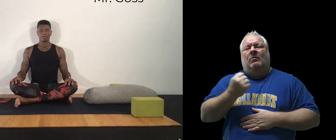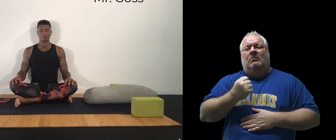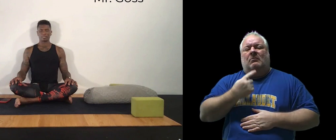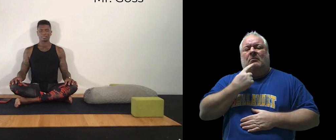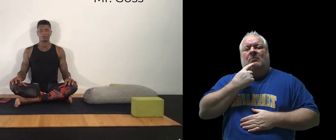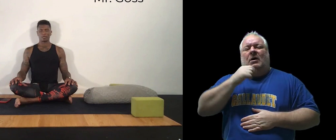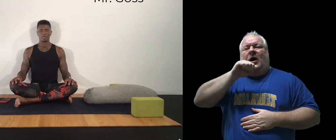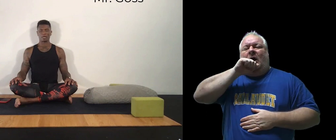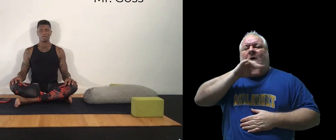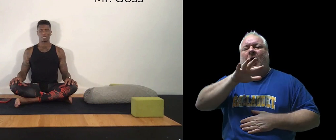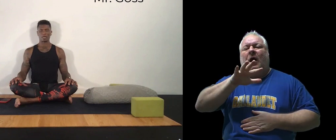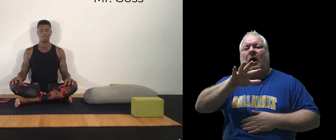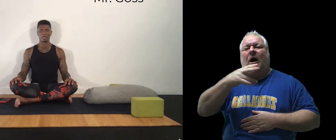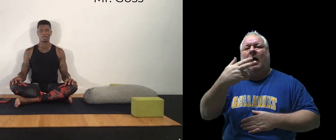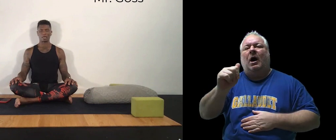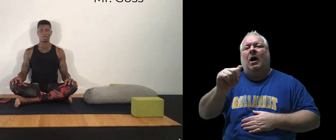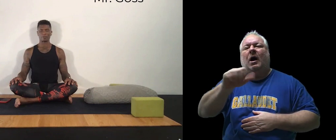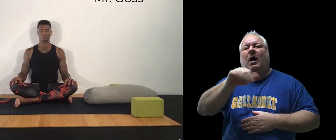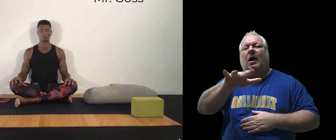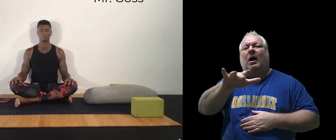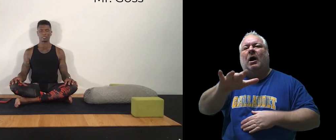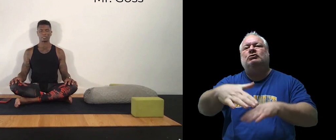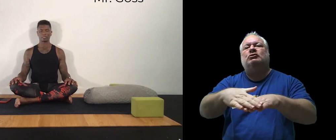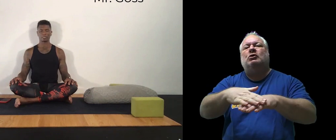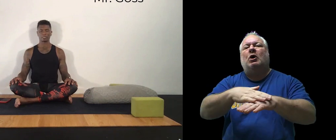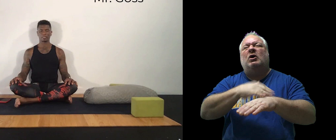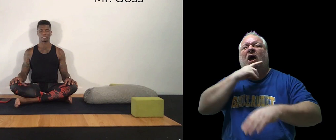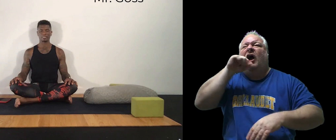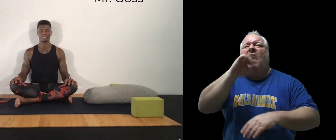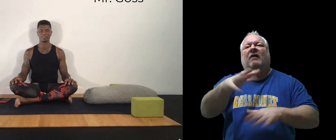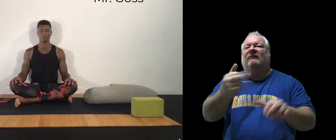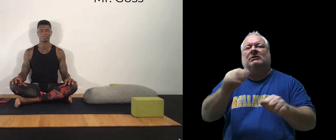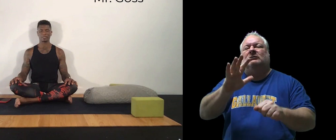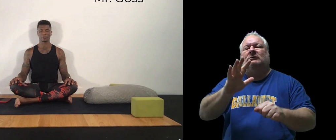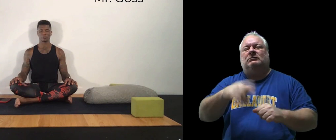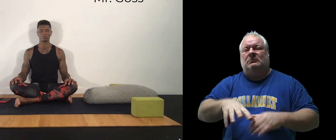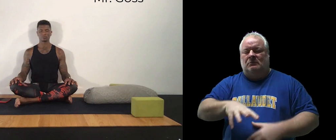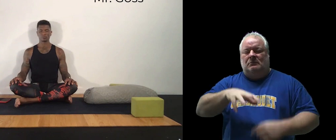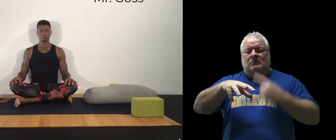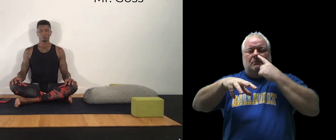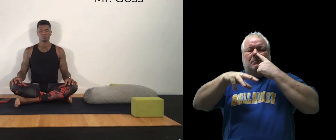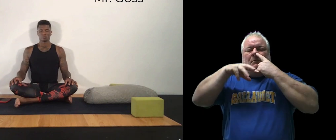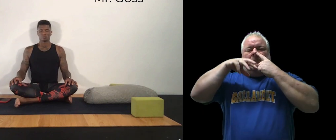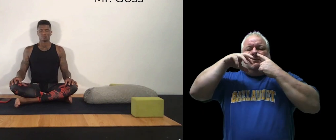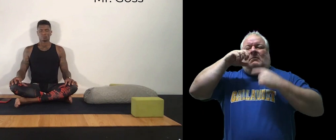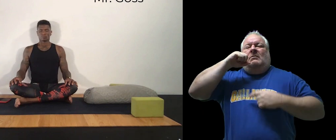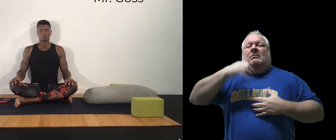And then just open your mouth and exhale, but slowly. Deep breath in and hold.